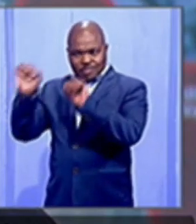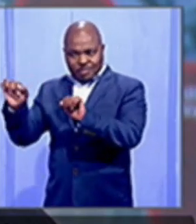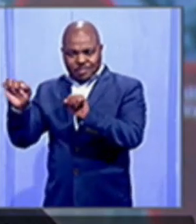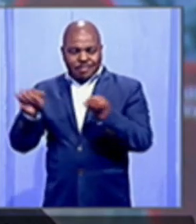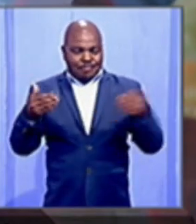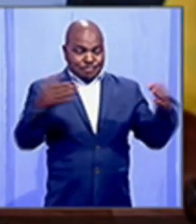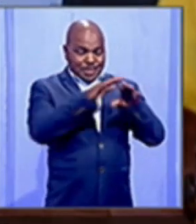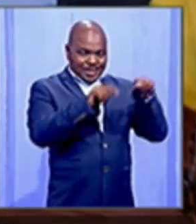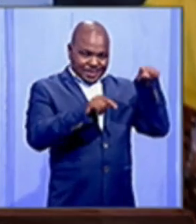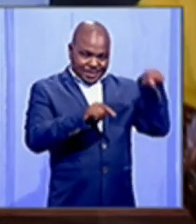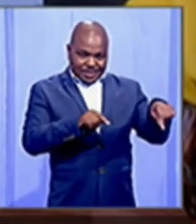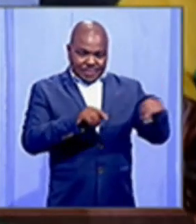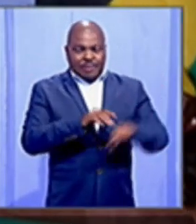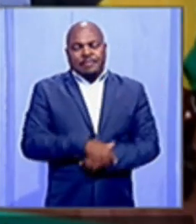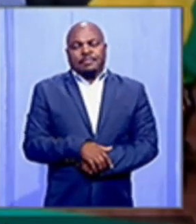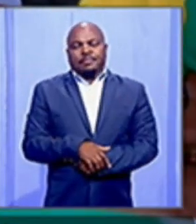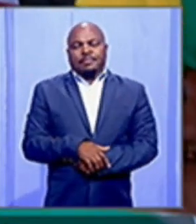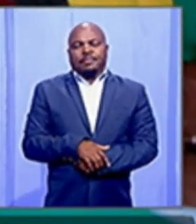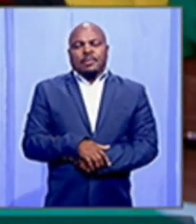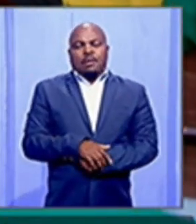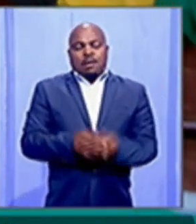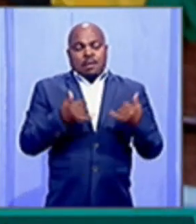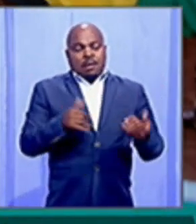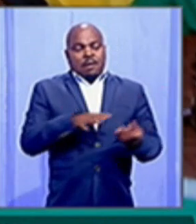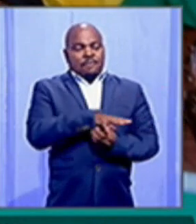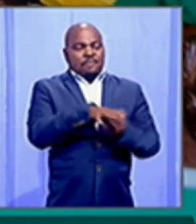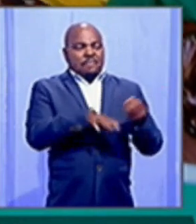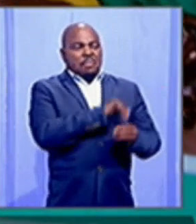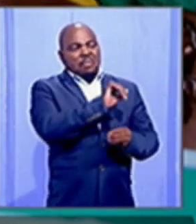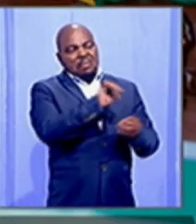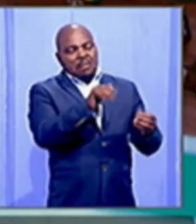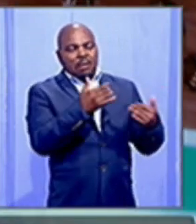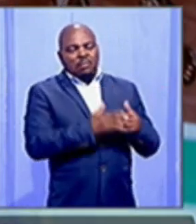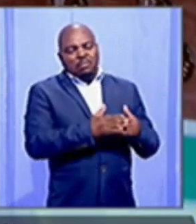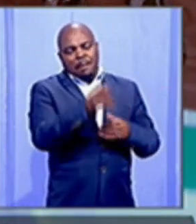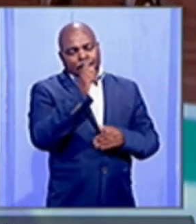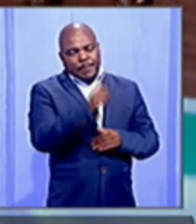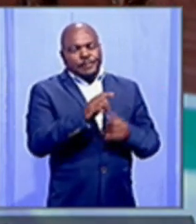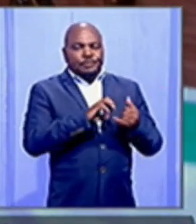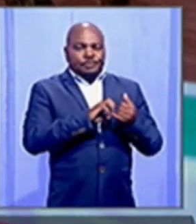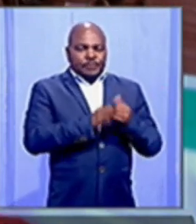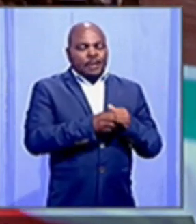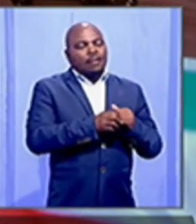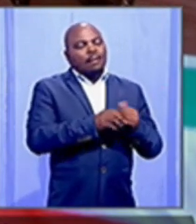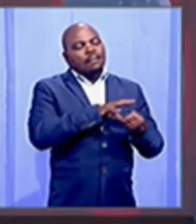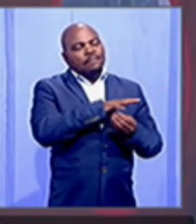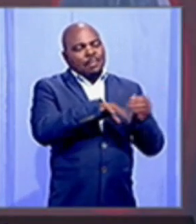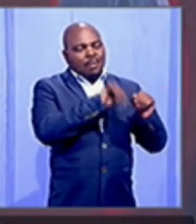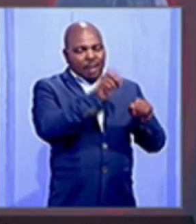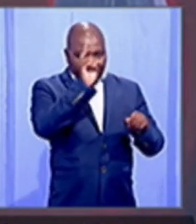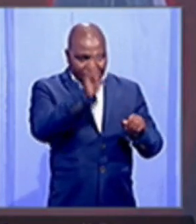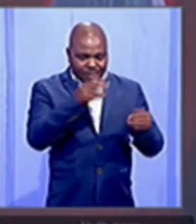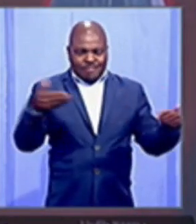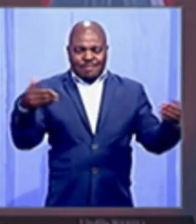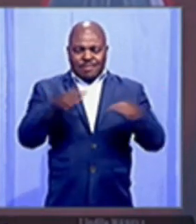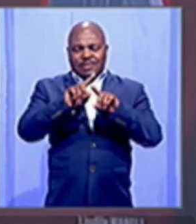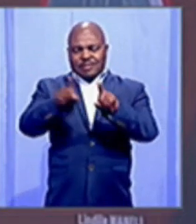buried. Jaanong se se saletseng ba malapa ke tiro e kgolo ya go fitlha gape ba malapa a bona kwa mafelong